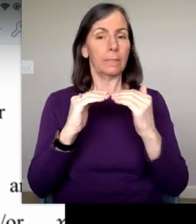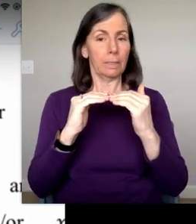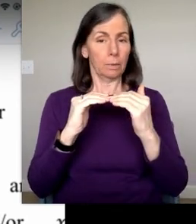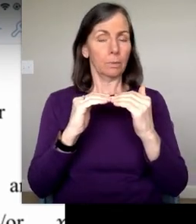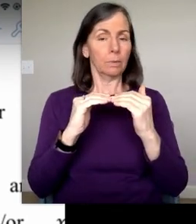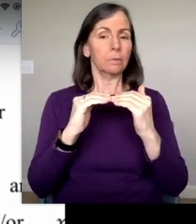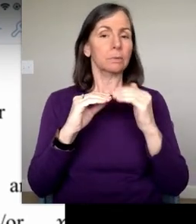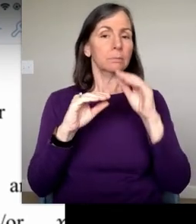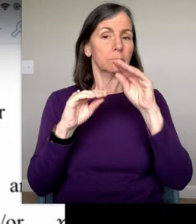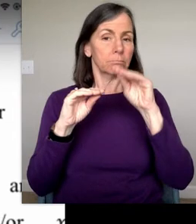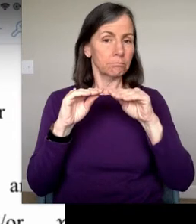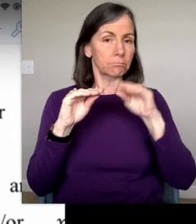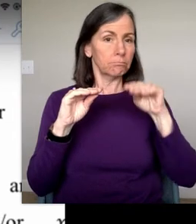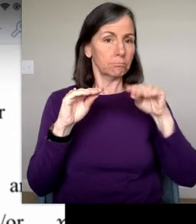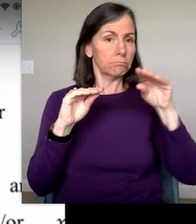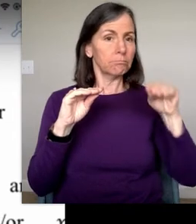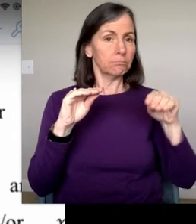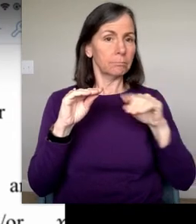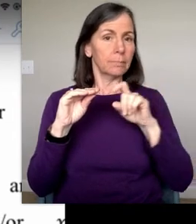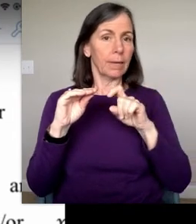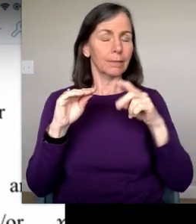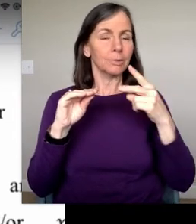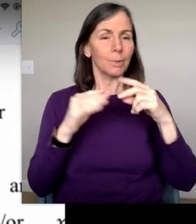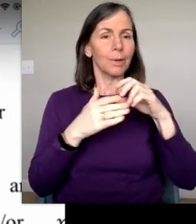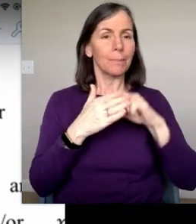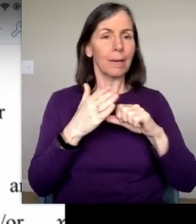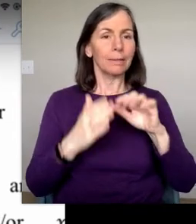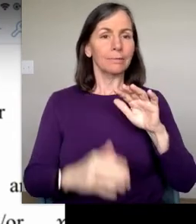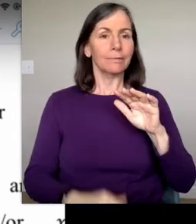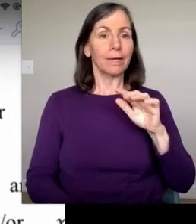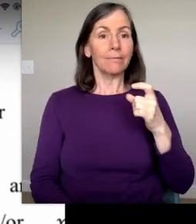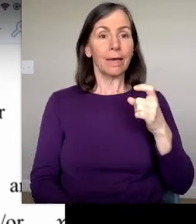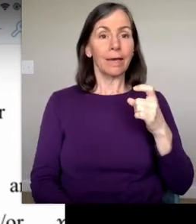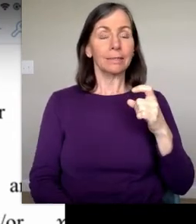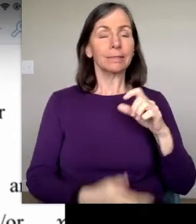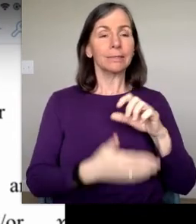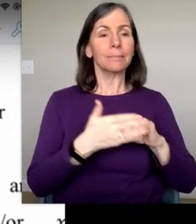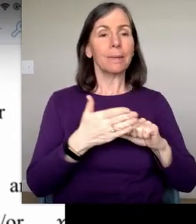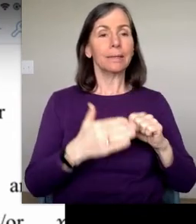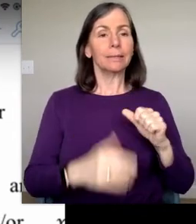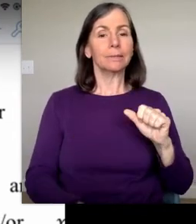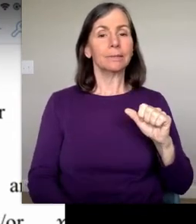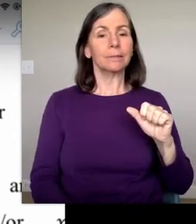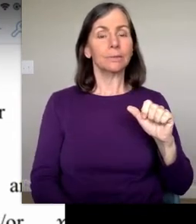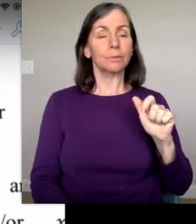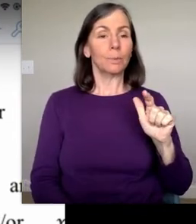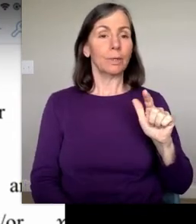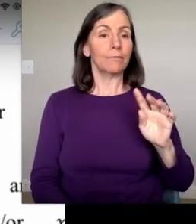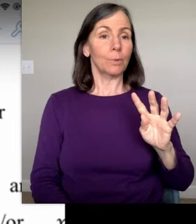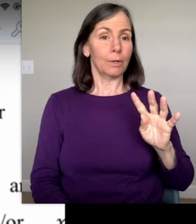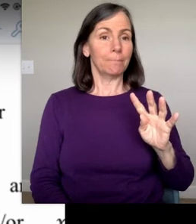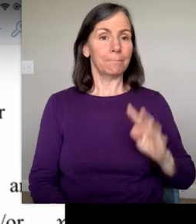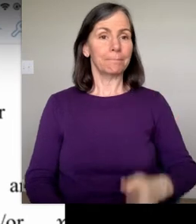equals x squared minus 5x minus 24.